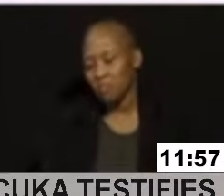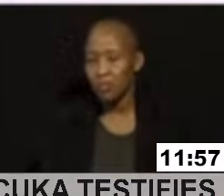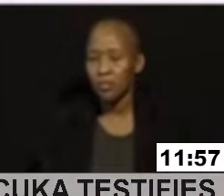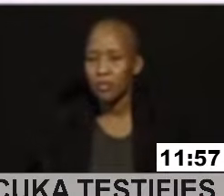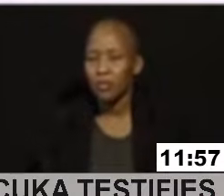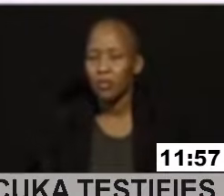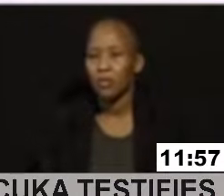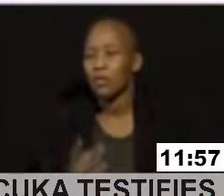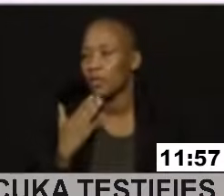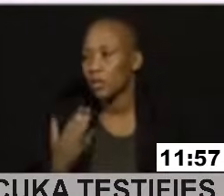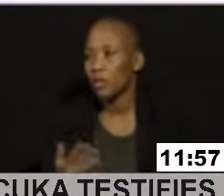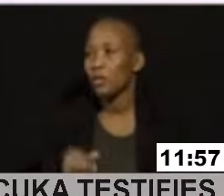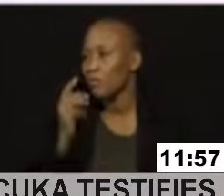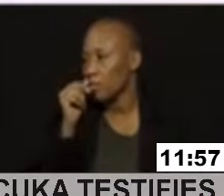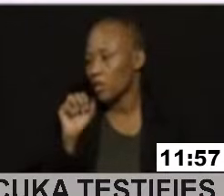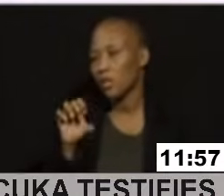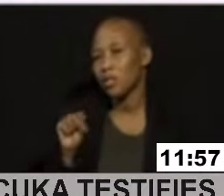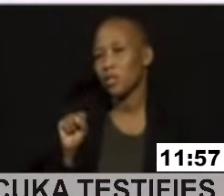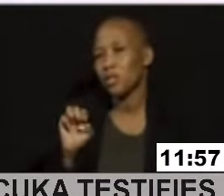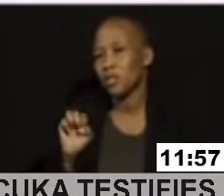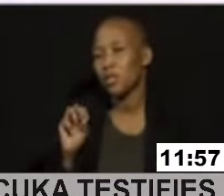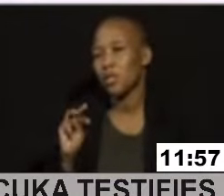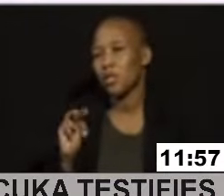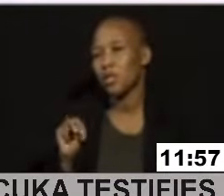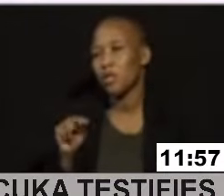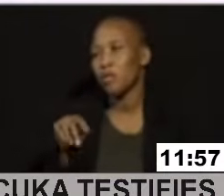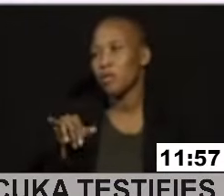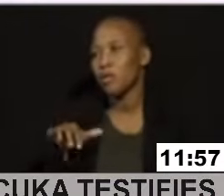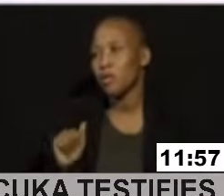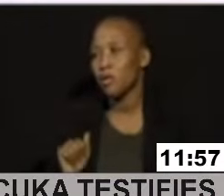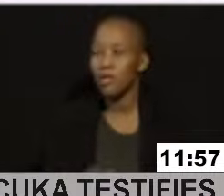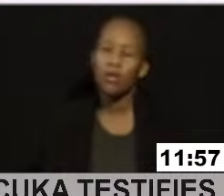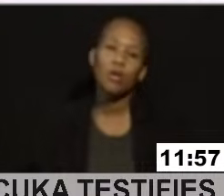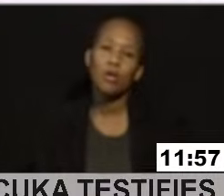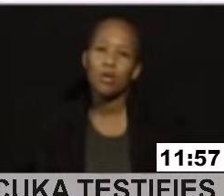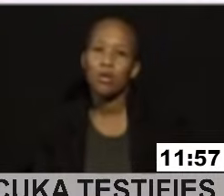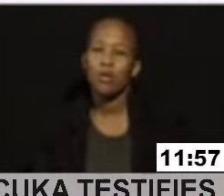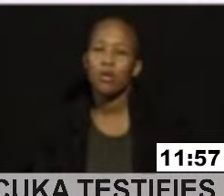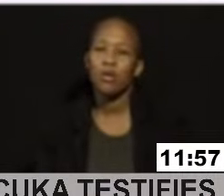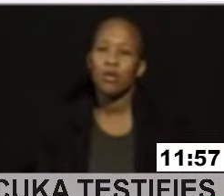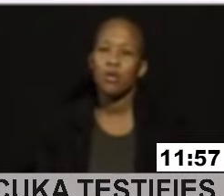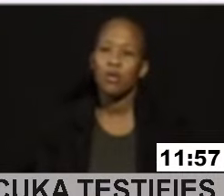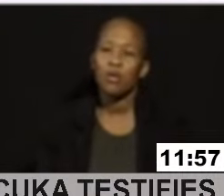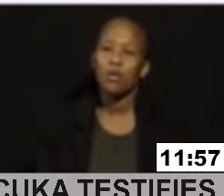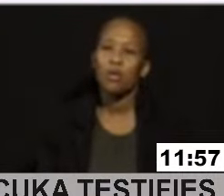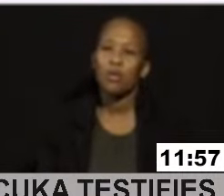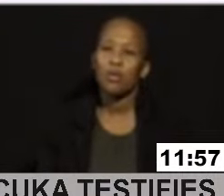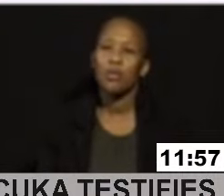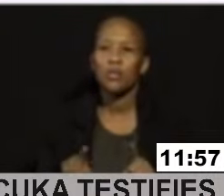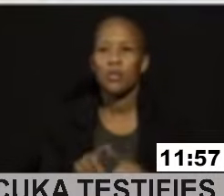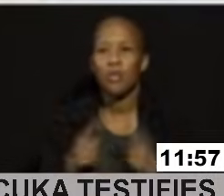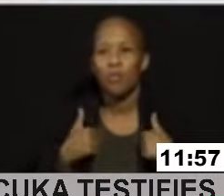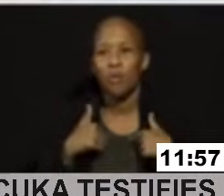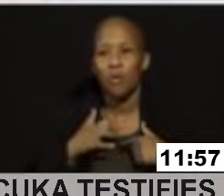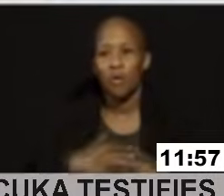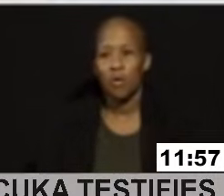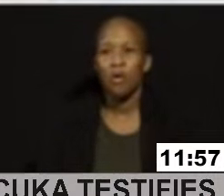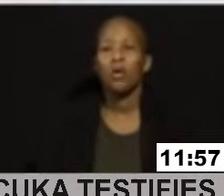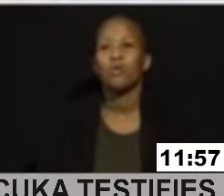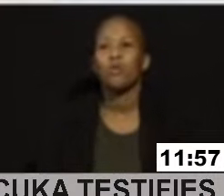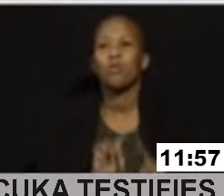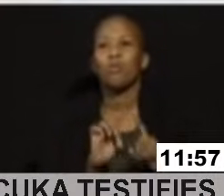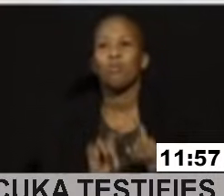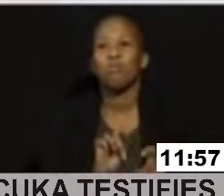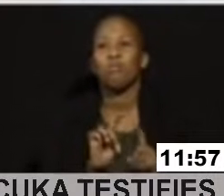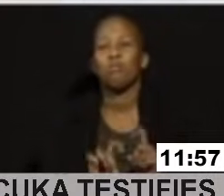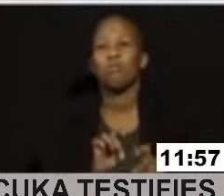you. Mr. Siminya? We also defer to cross-examine after